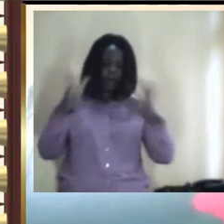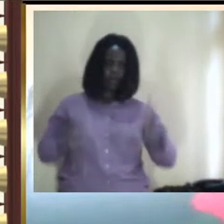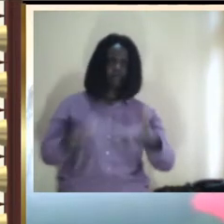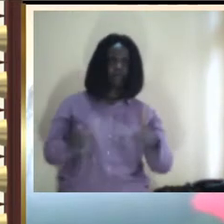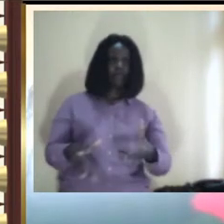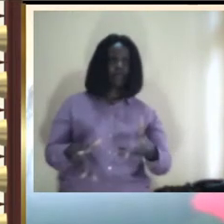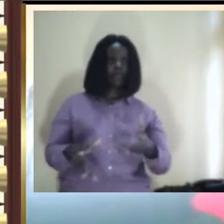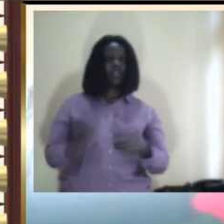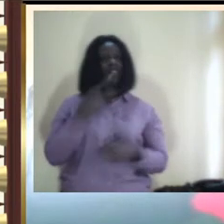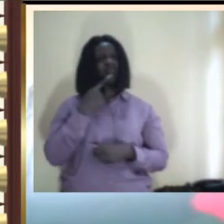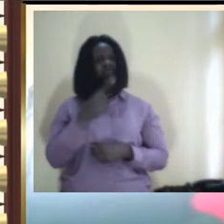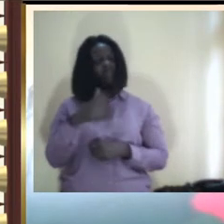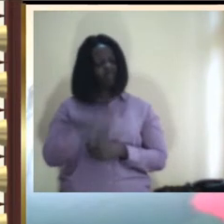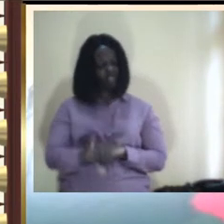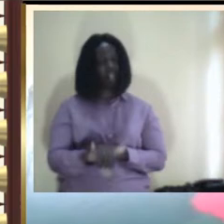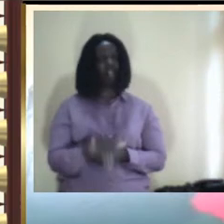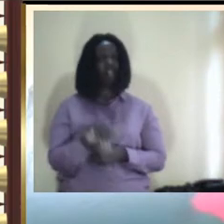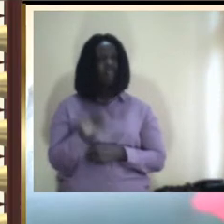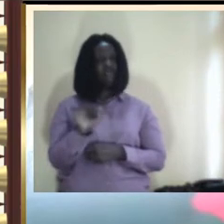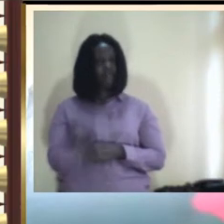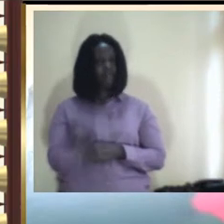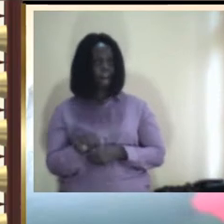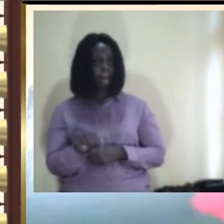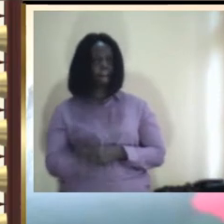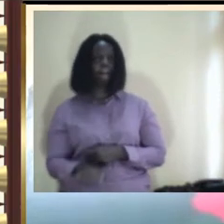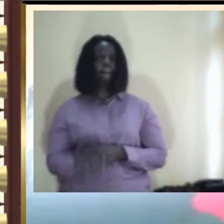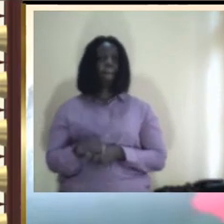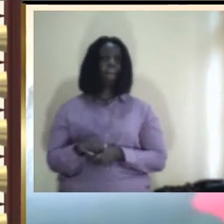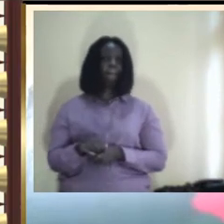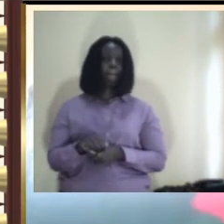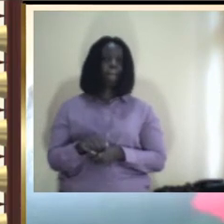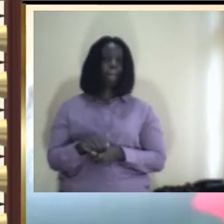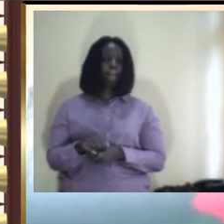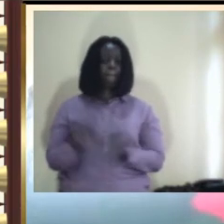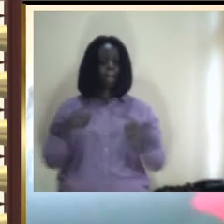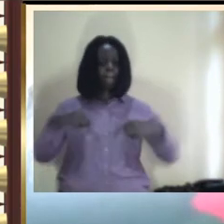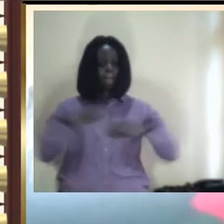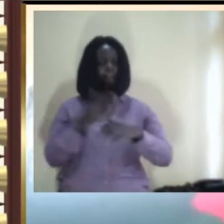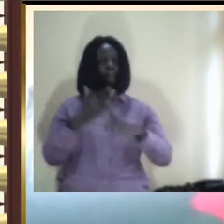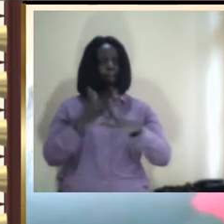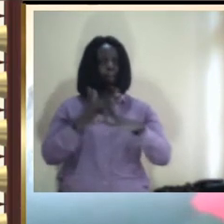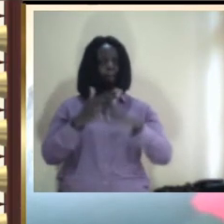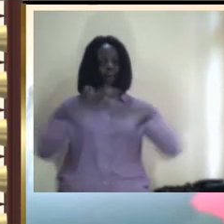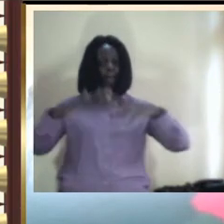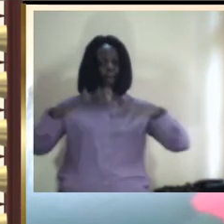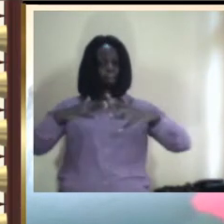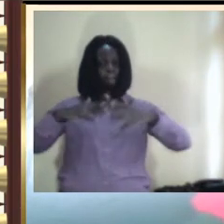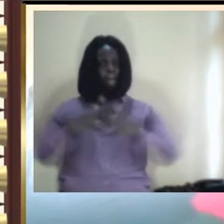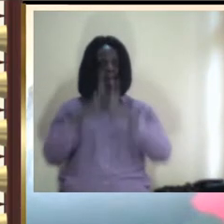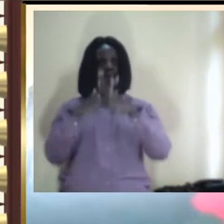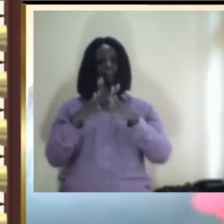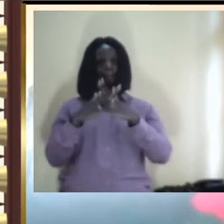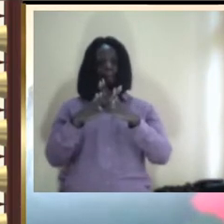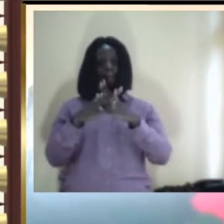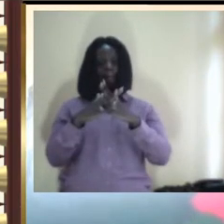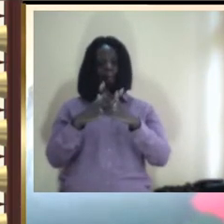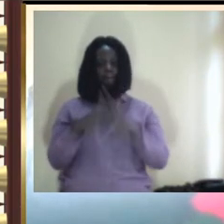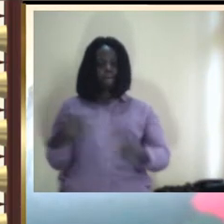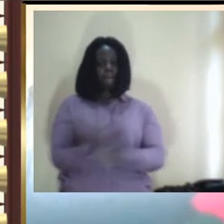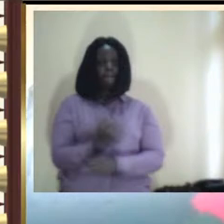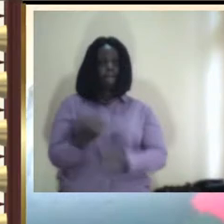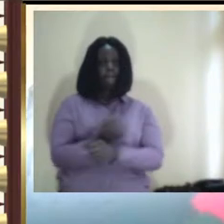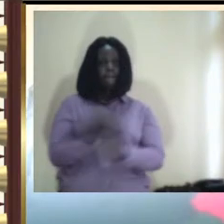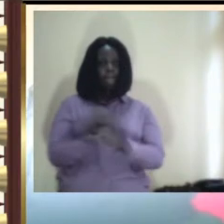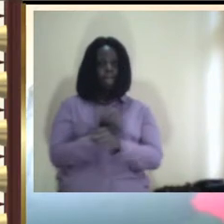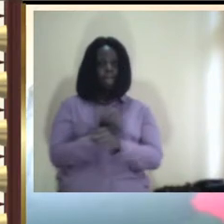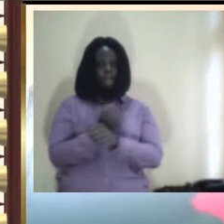still saying that with all that, we are together, and together let us create our